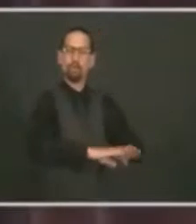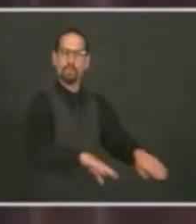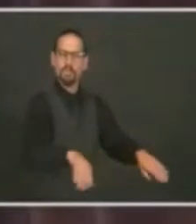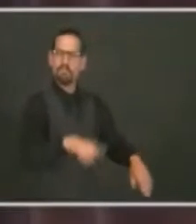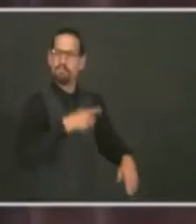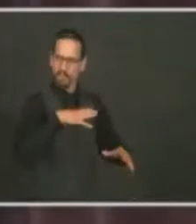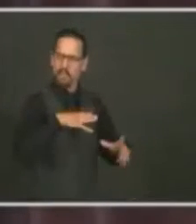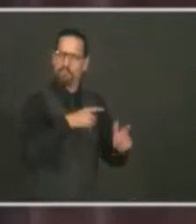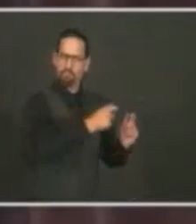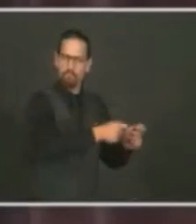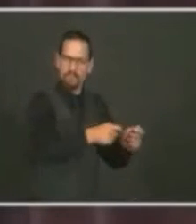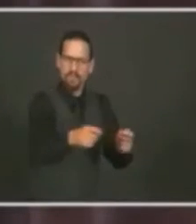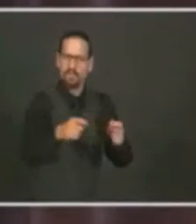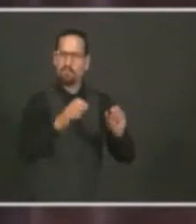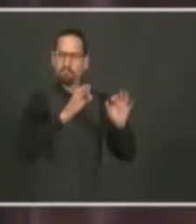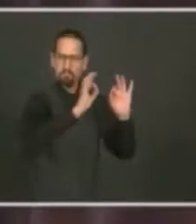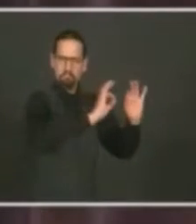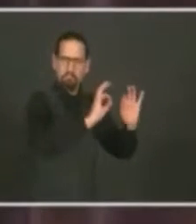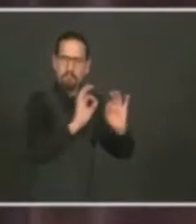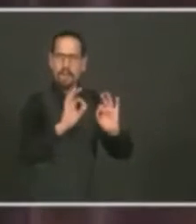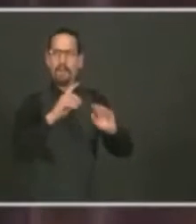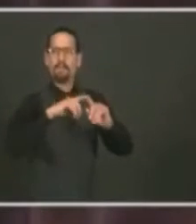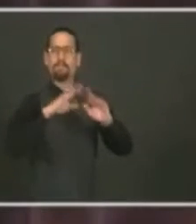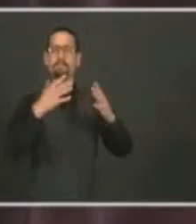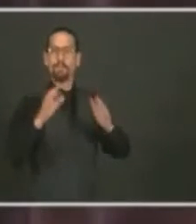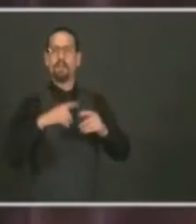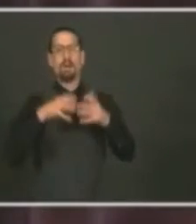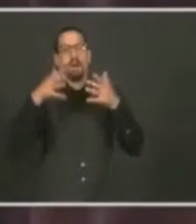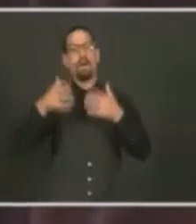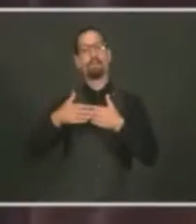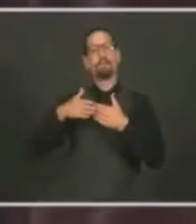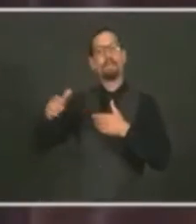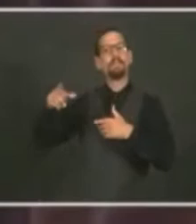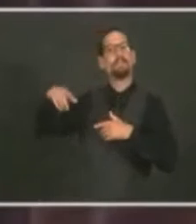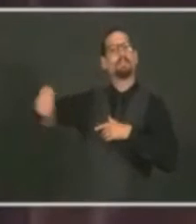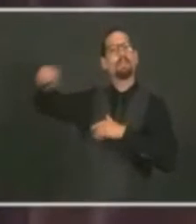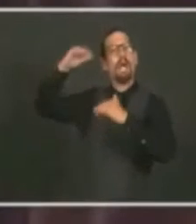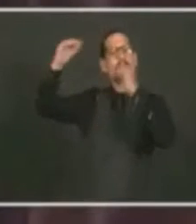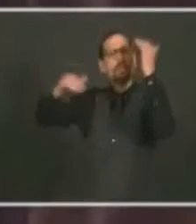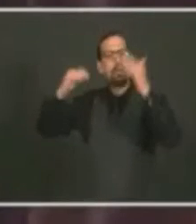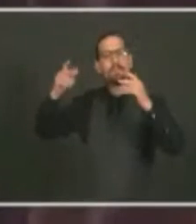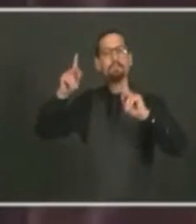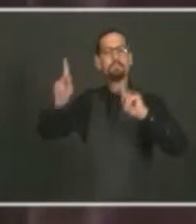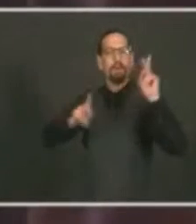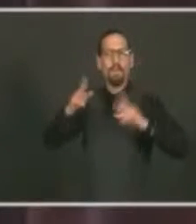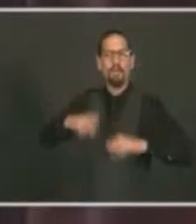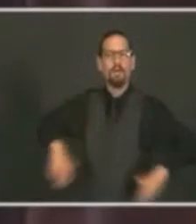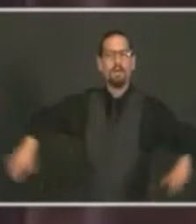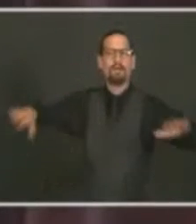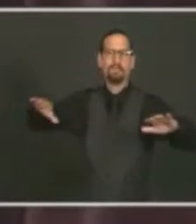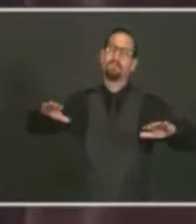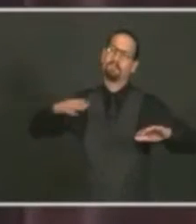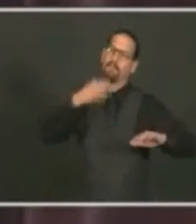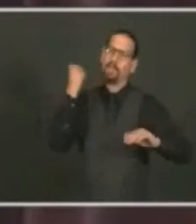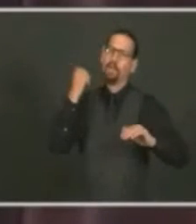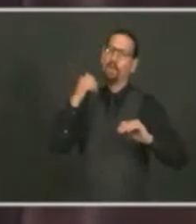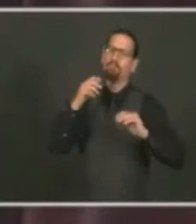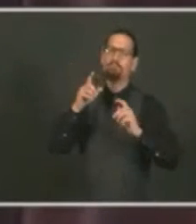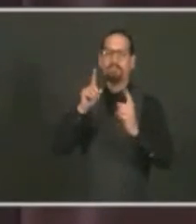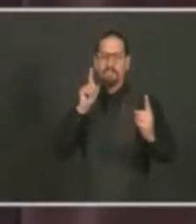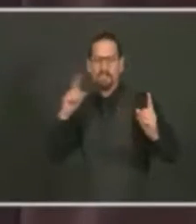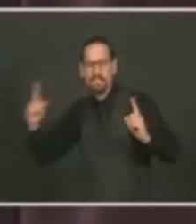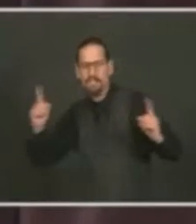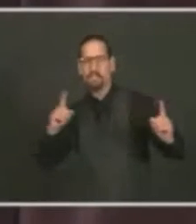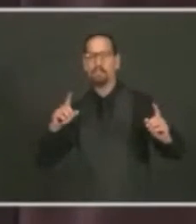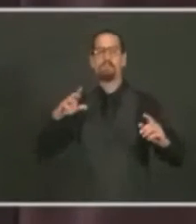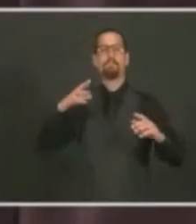for everyone, no social distance. Limit is 15. No big parties. No gathering in